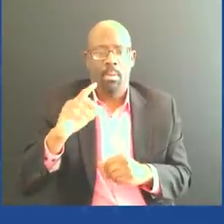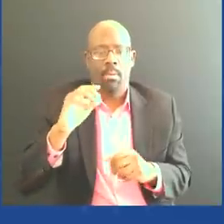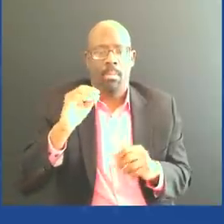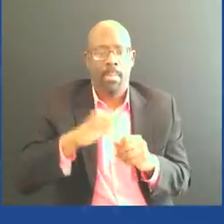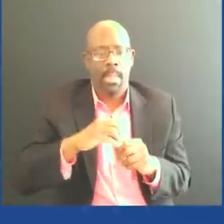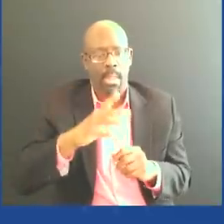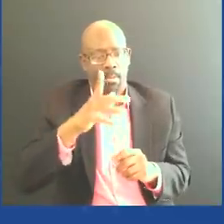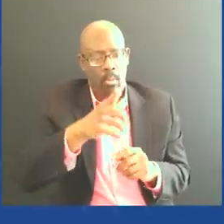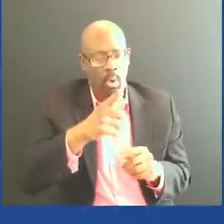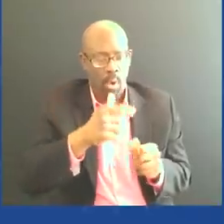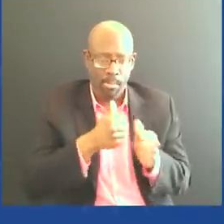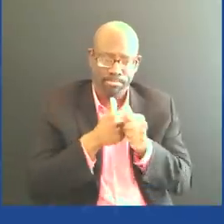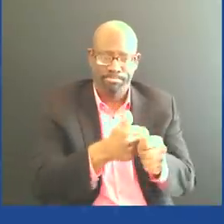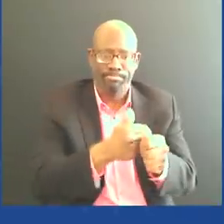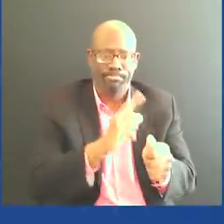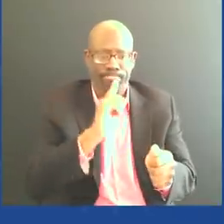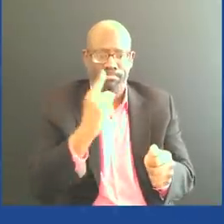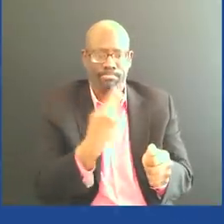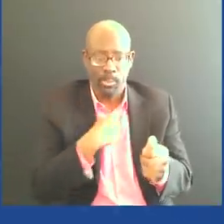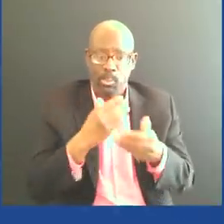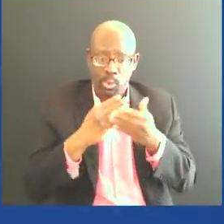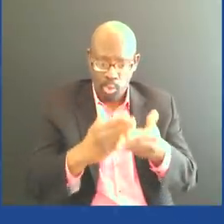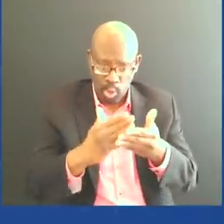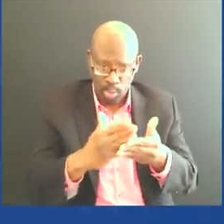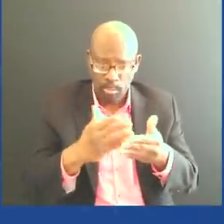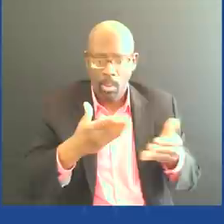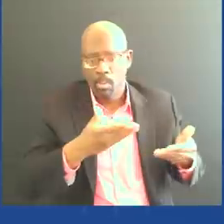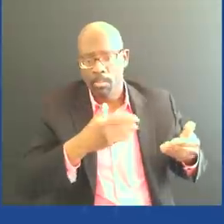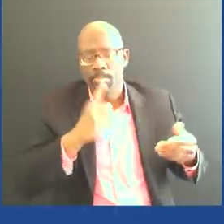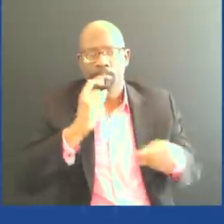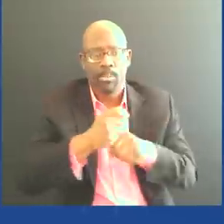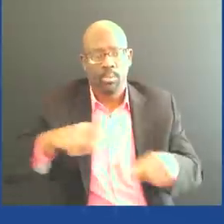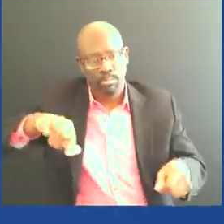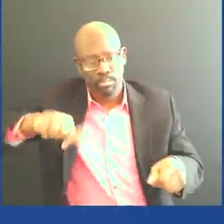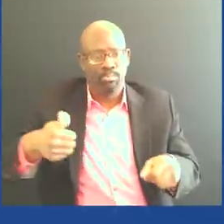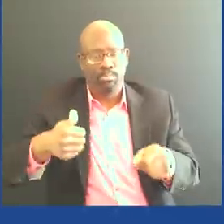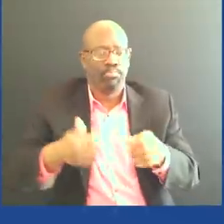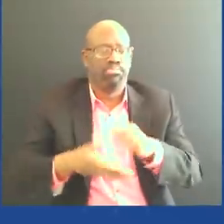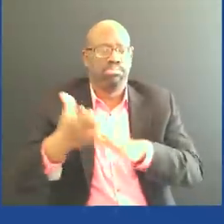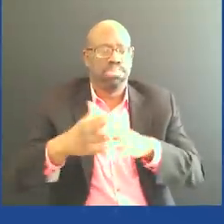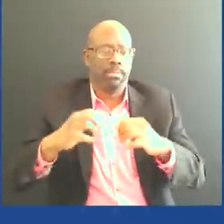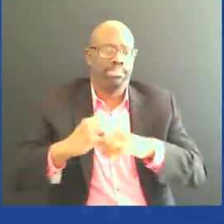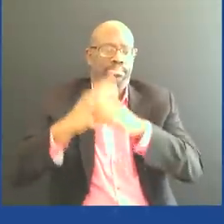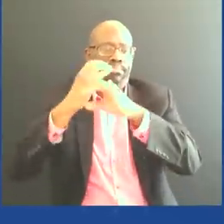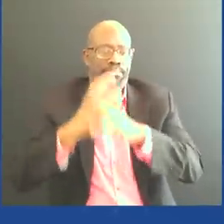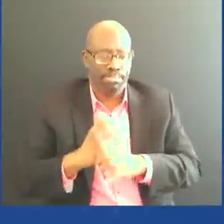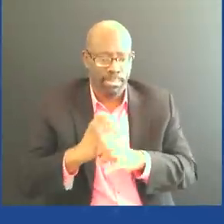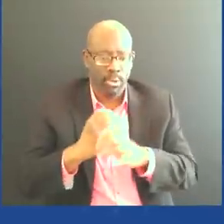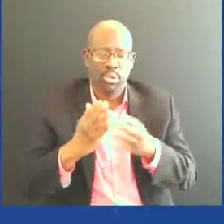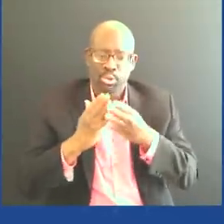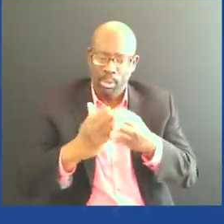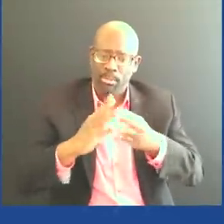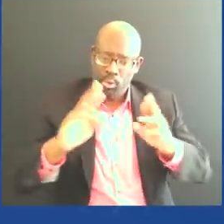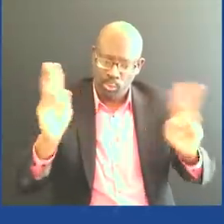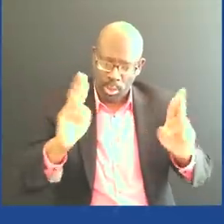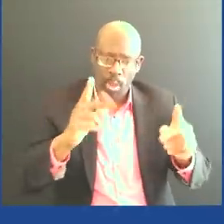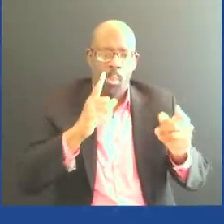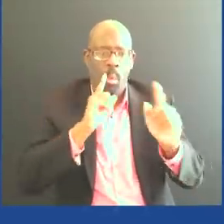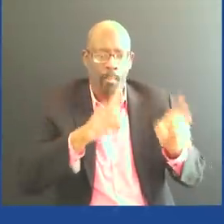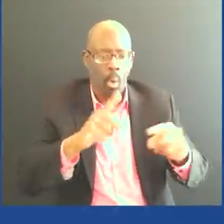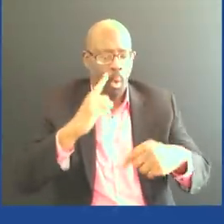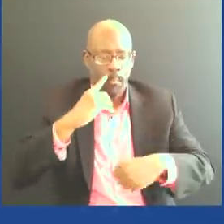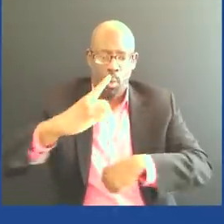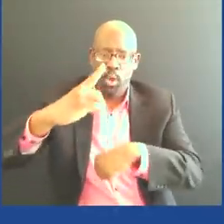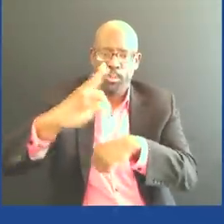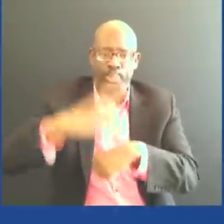USS Delaware reports for duty. Captain, Godspeed to you and your crew. And Captain, the USS Delaware is a warship. You drive her like you stole